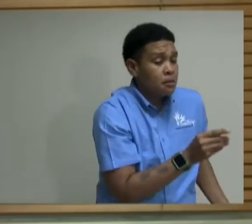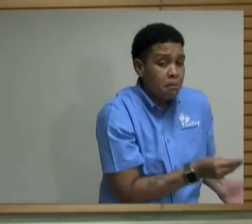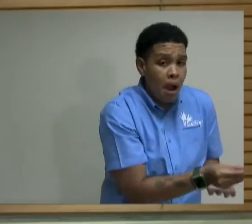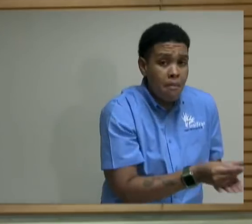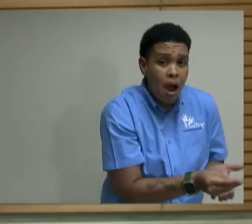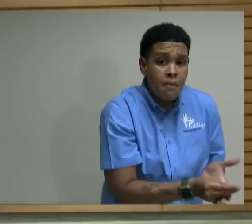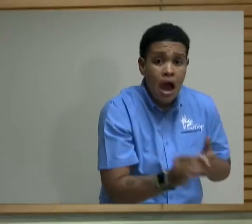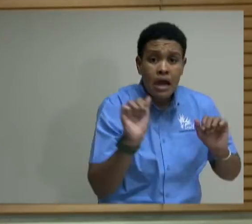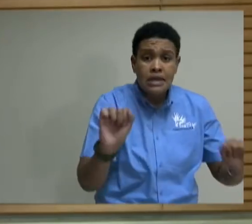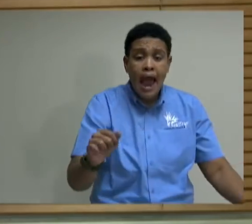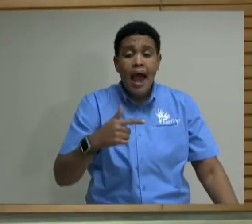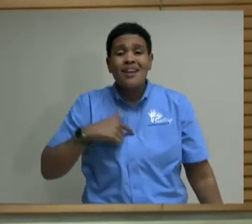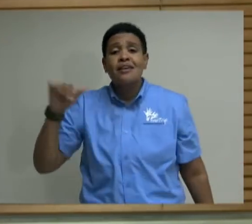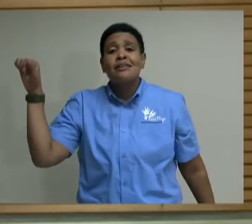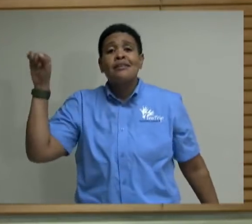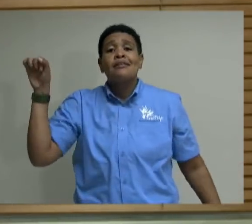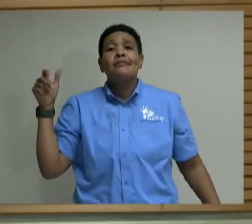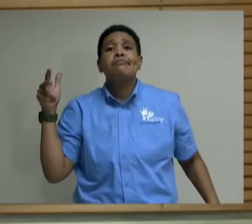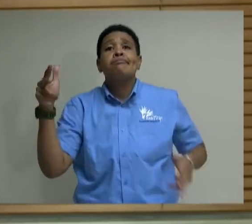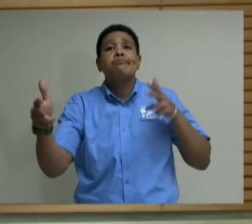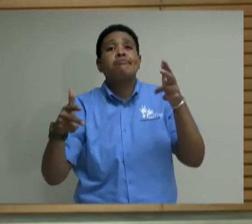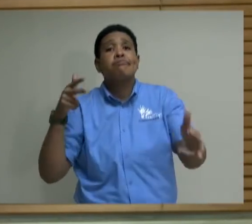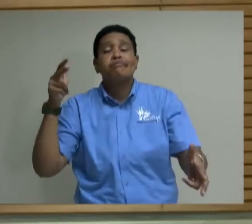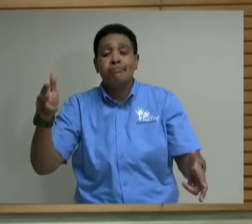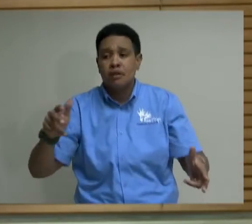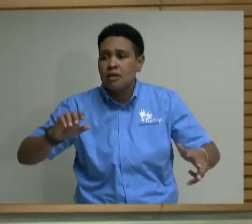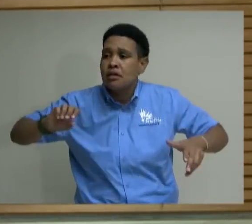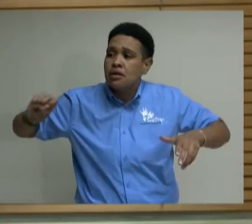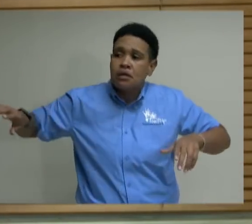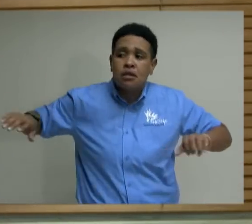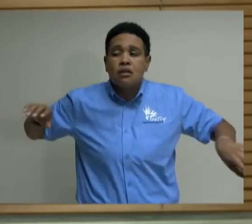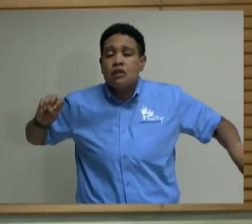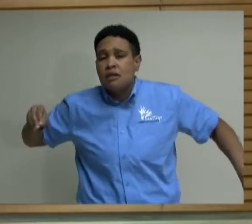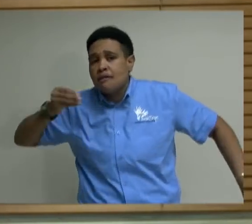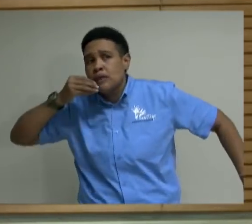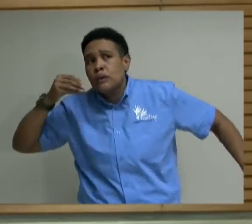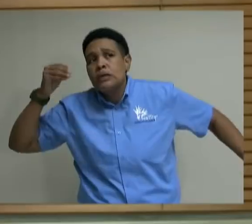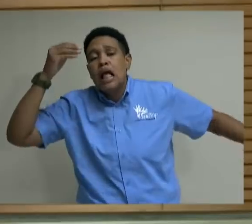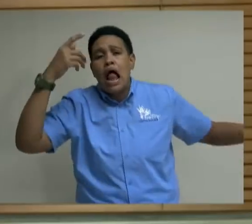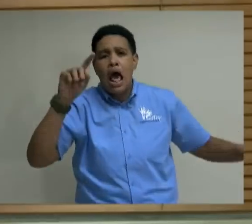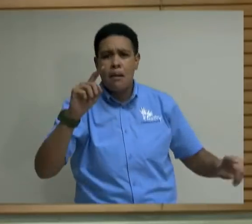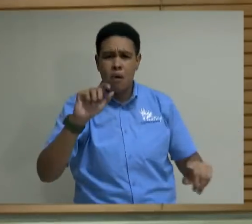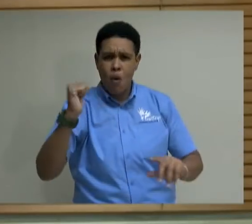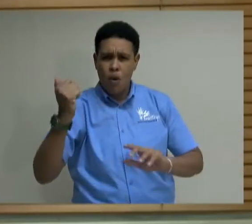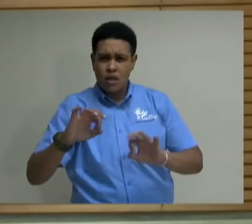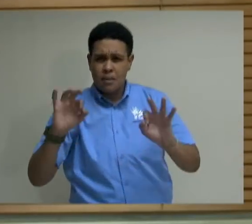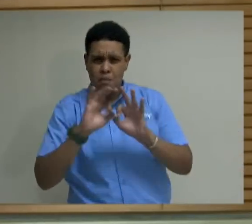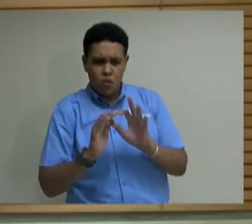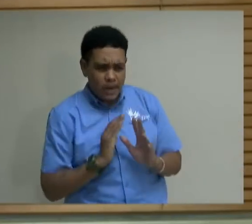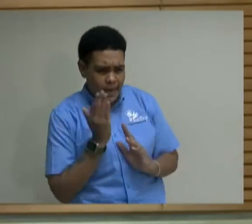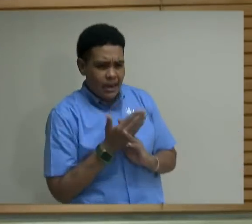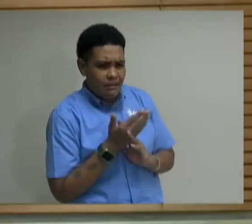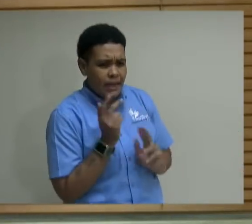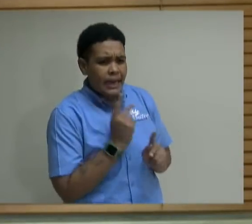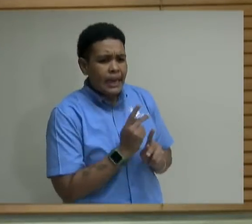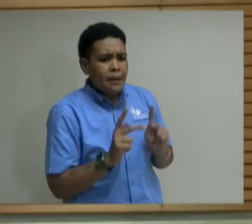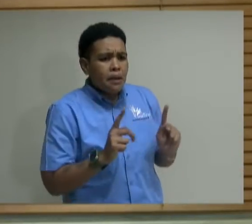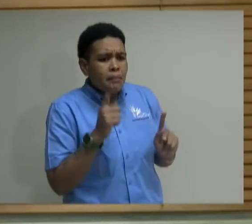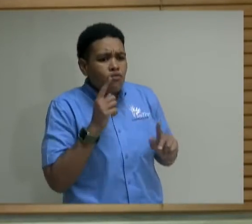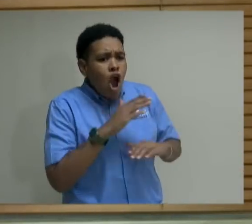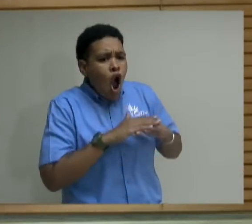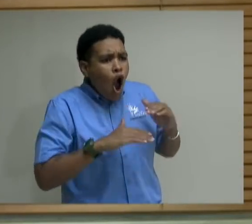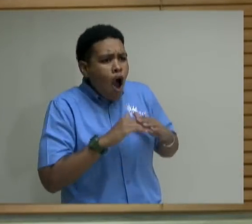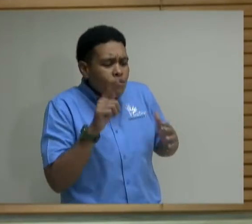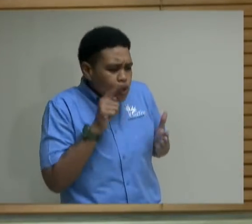in mobile units, which we did? Other forms of critical intervention to keep persons relatively comfortable while we did our